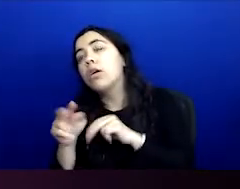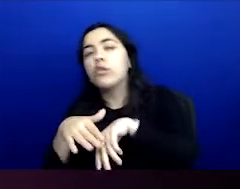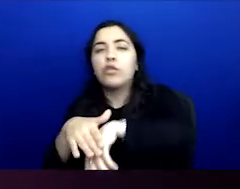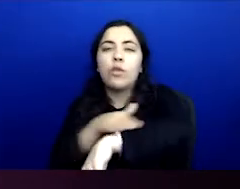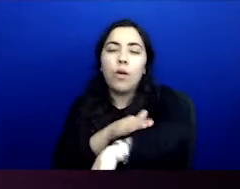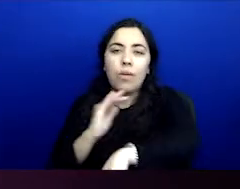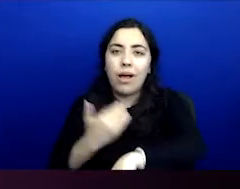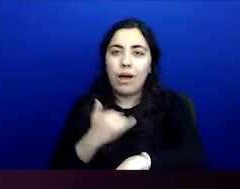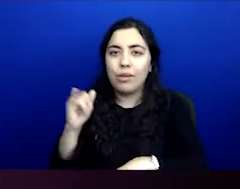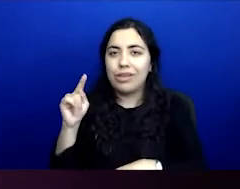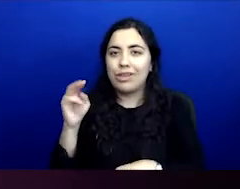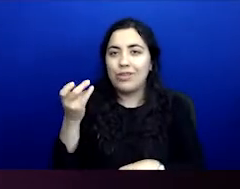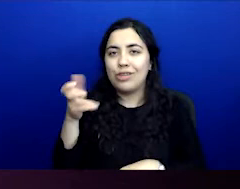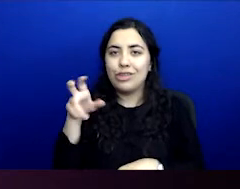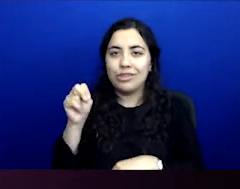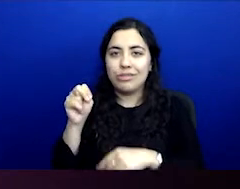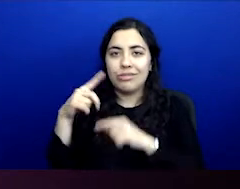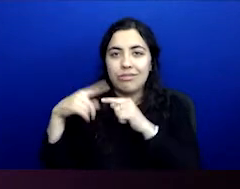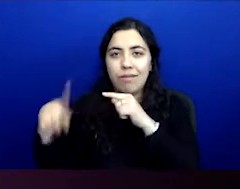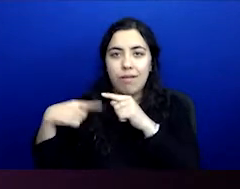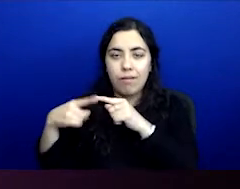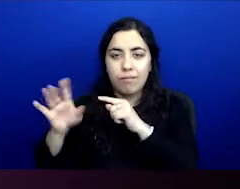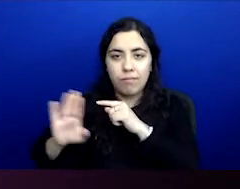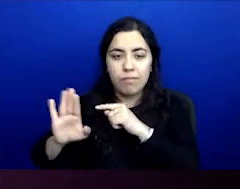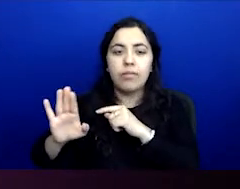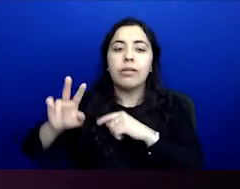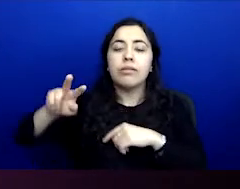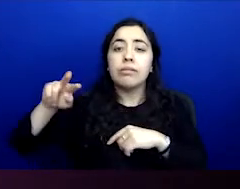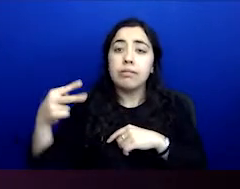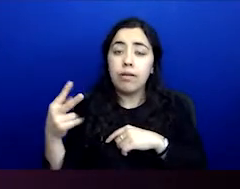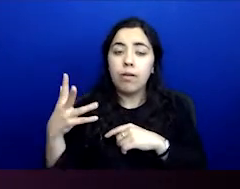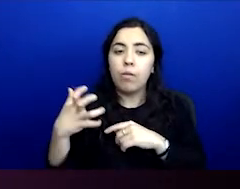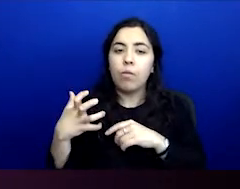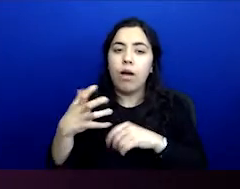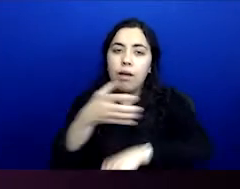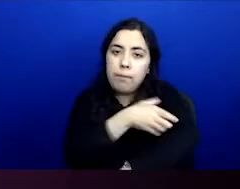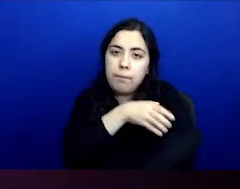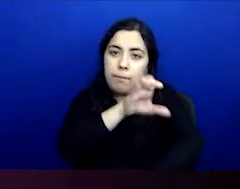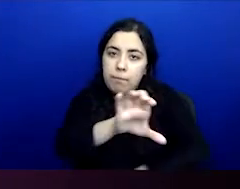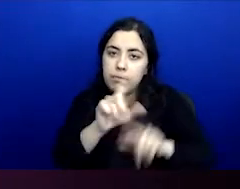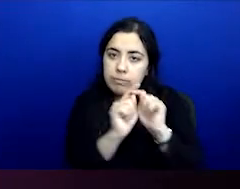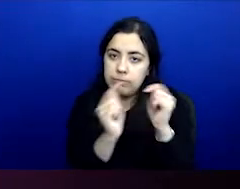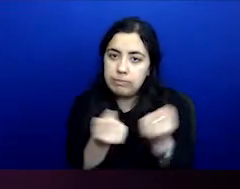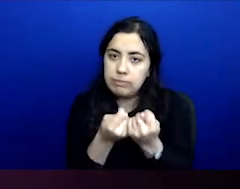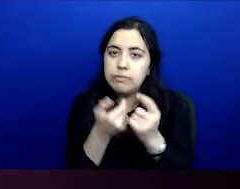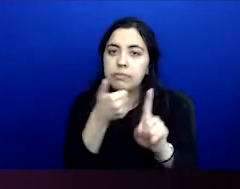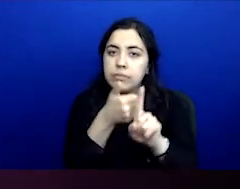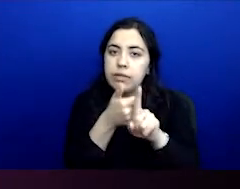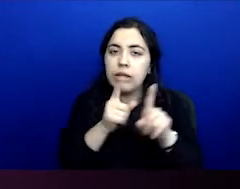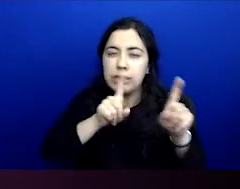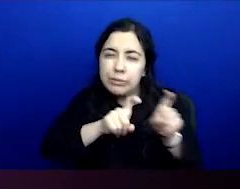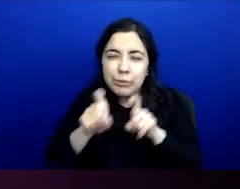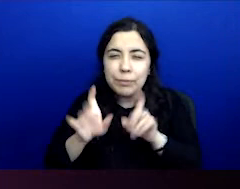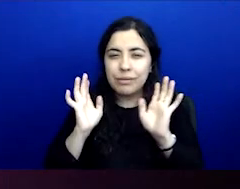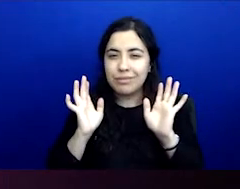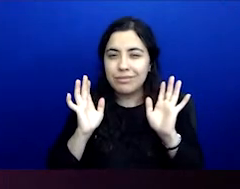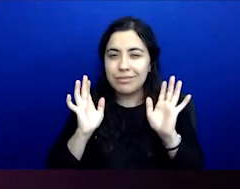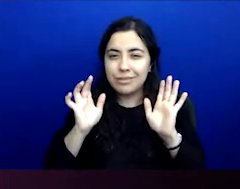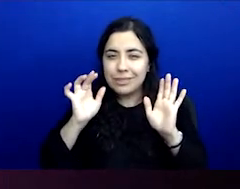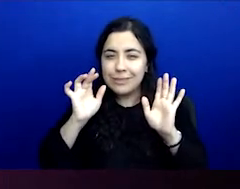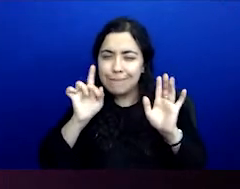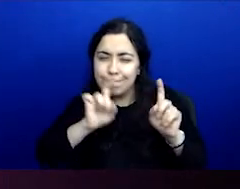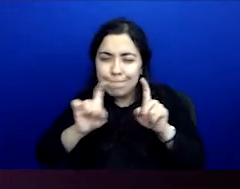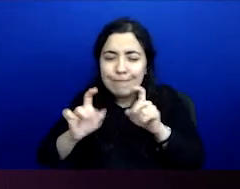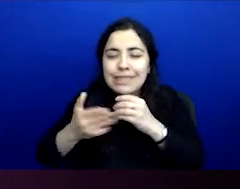cycle. Secondly, we want to empower our teams to experiment and experiment as easy as